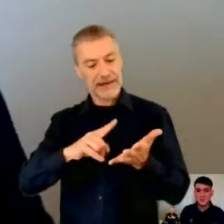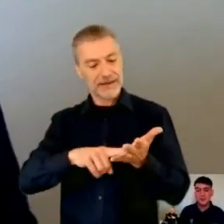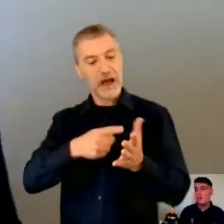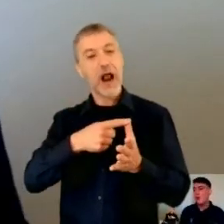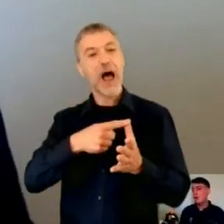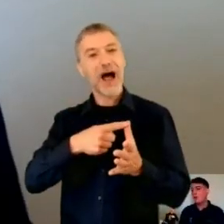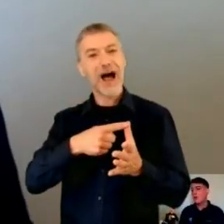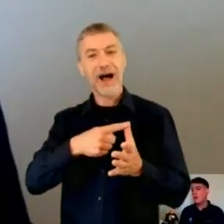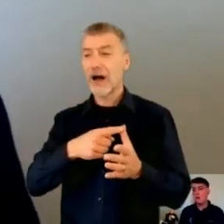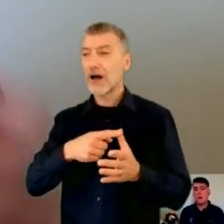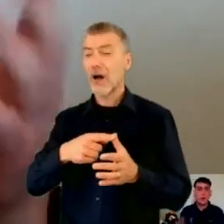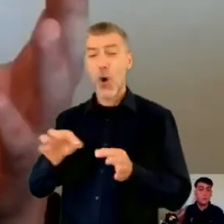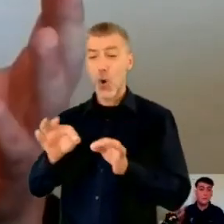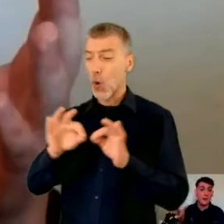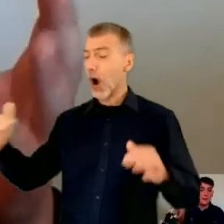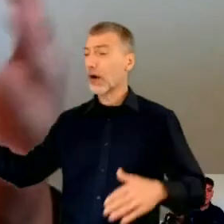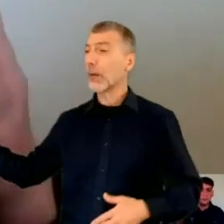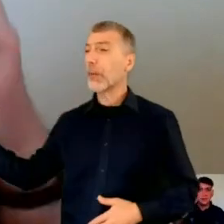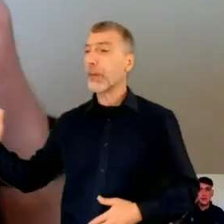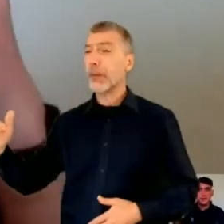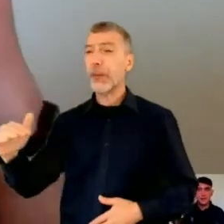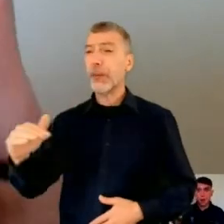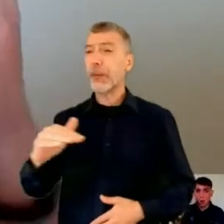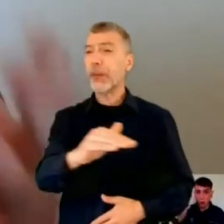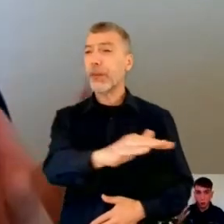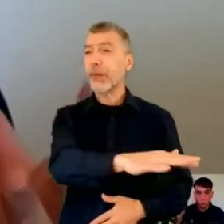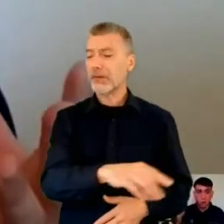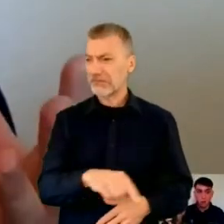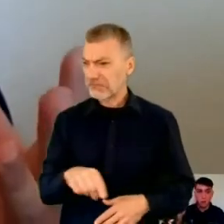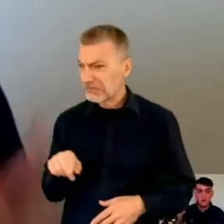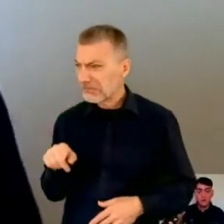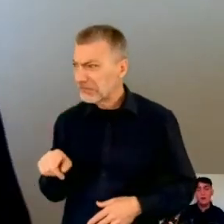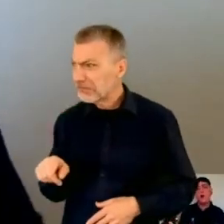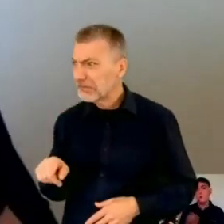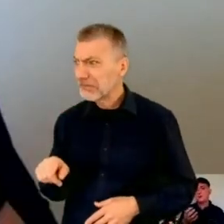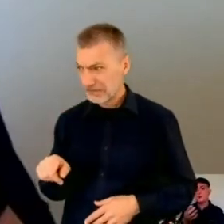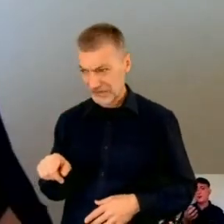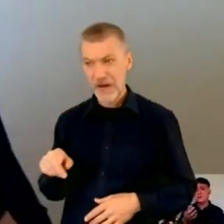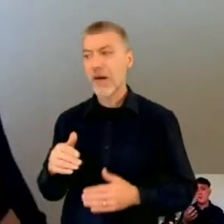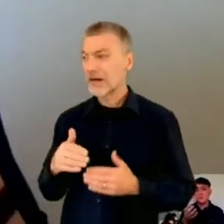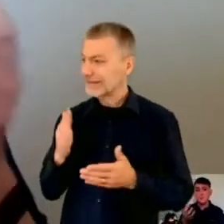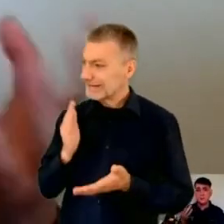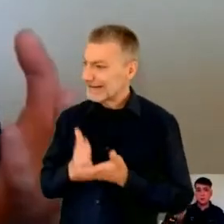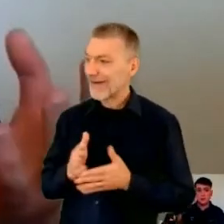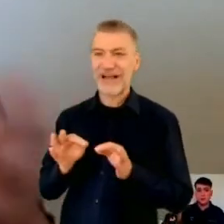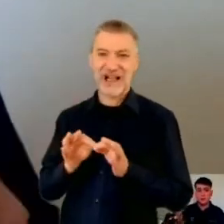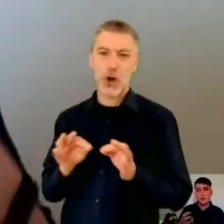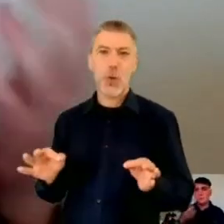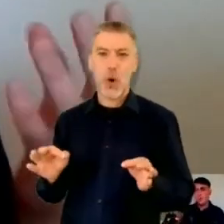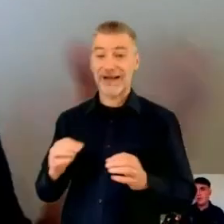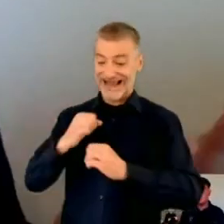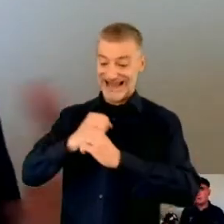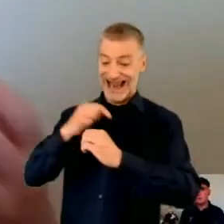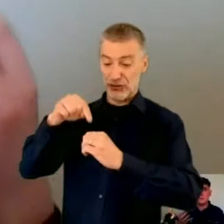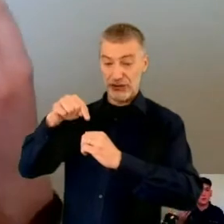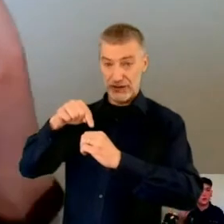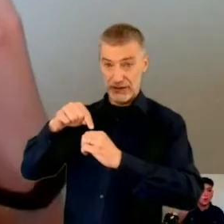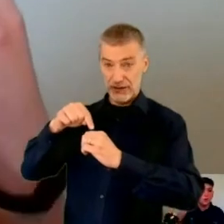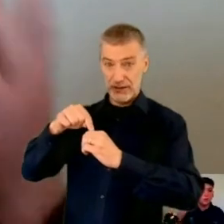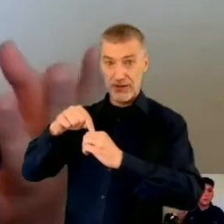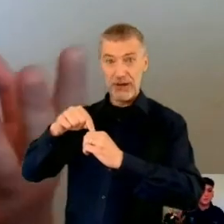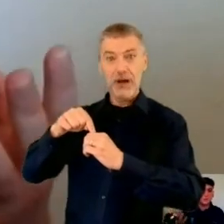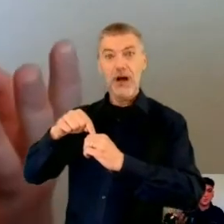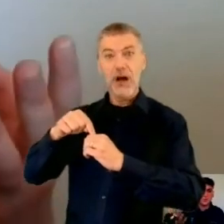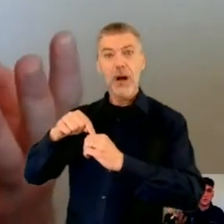it's electric. So a lot of our engines will be a lot more quieter. Obviously, there will still be some noise produced, but compared to